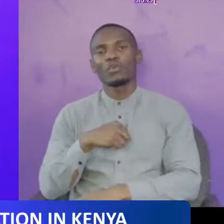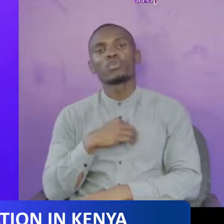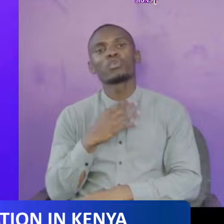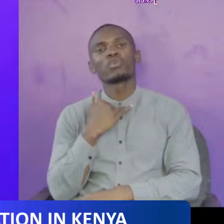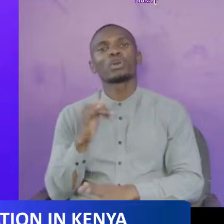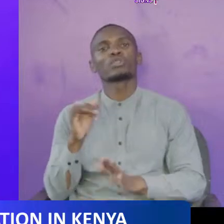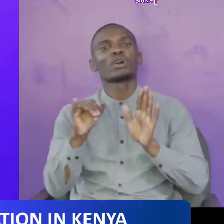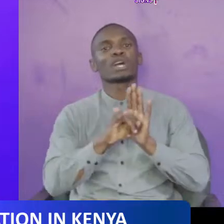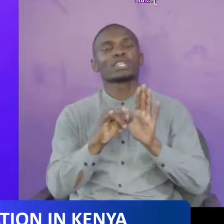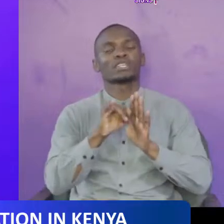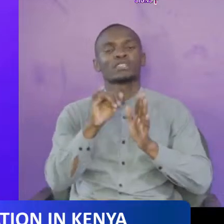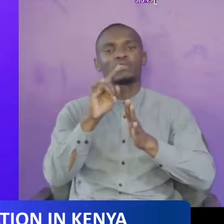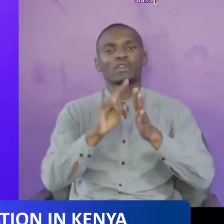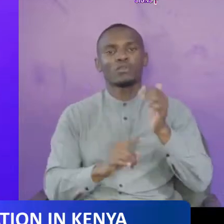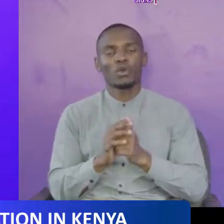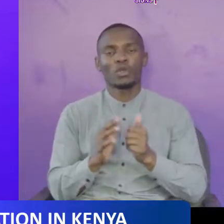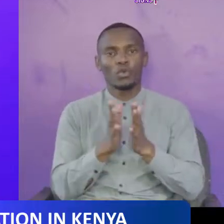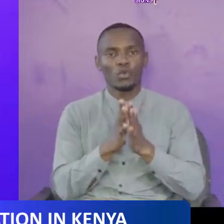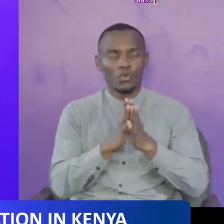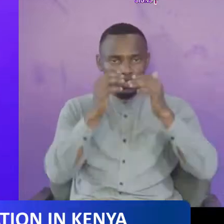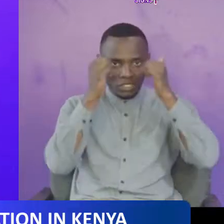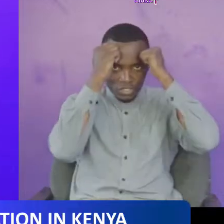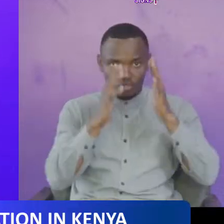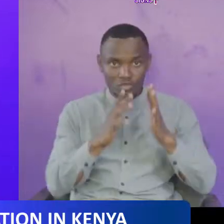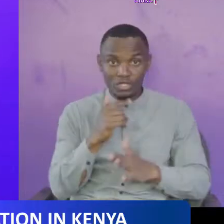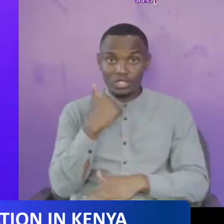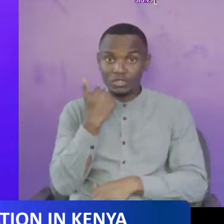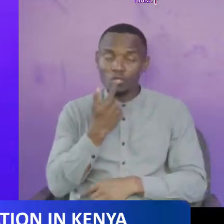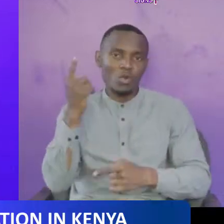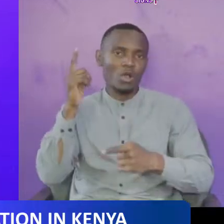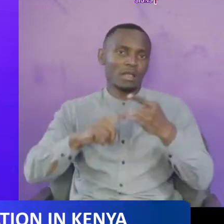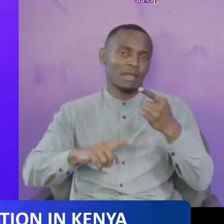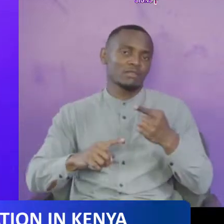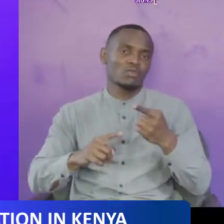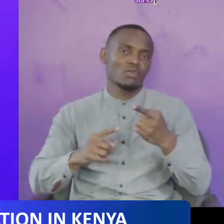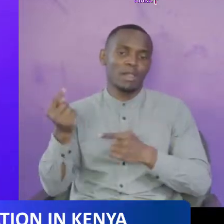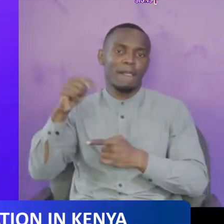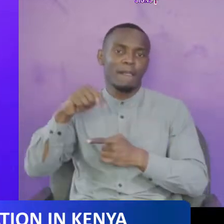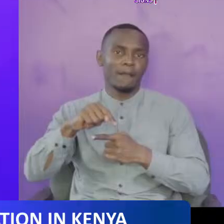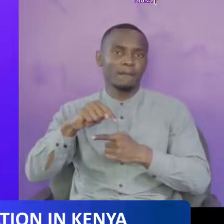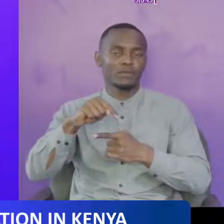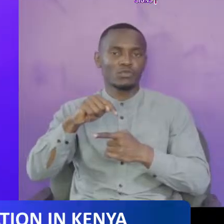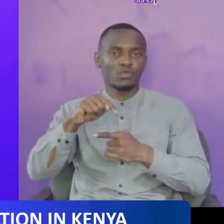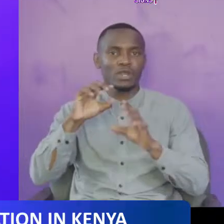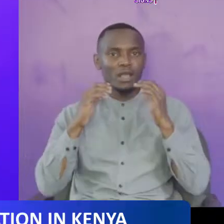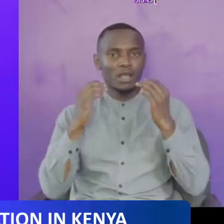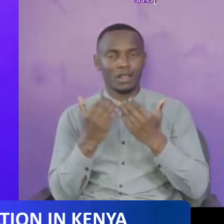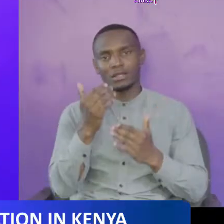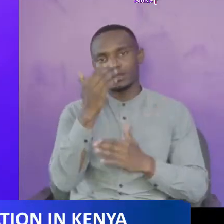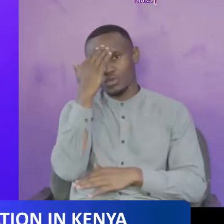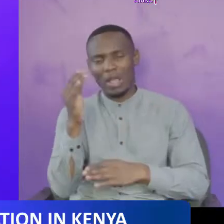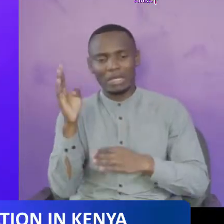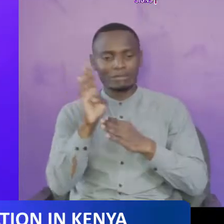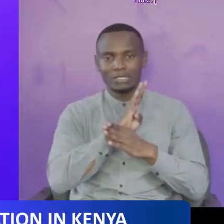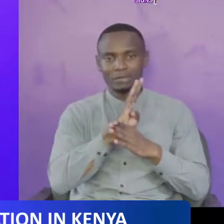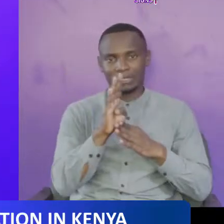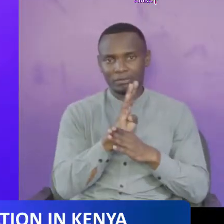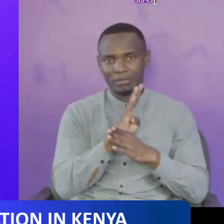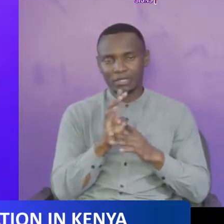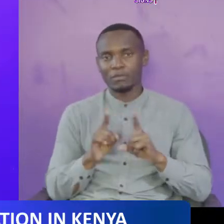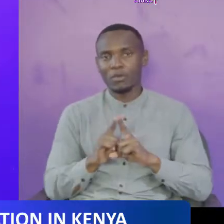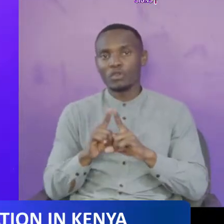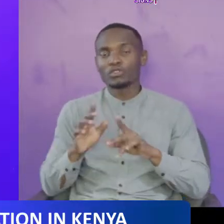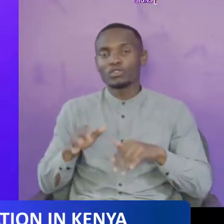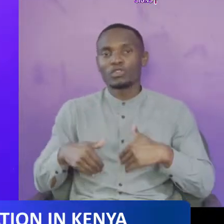to be in a classroom setup or cannot be because of their busy work schedules. And also just giving our